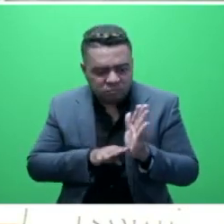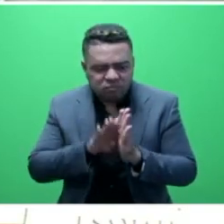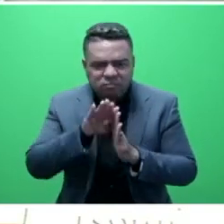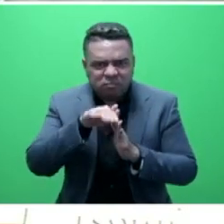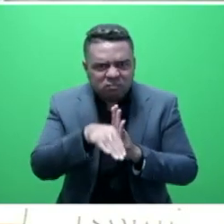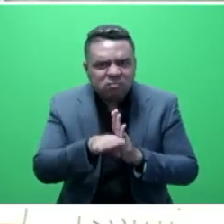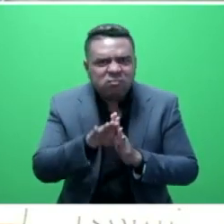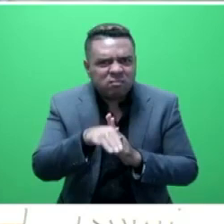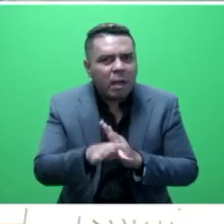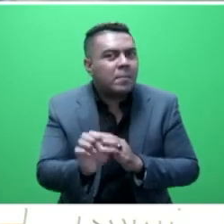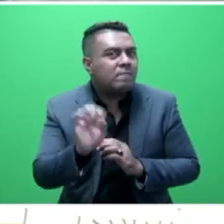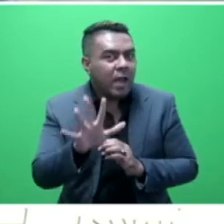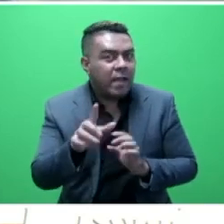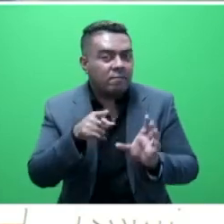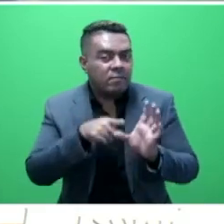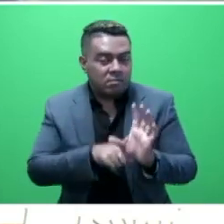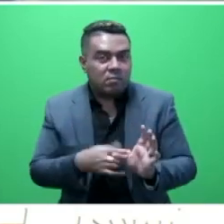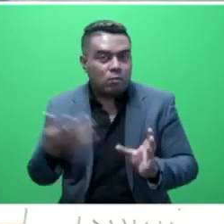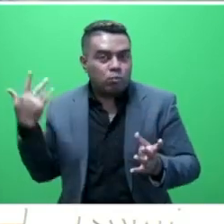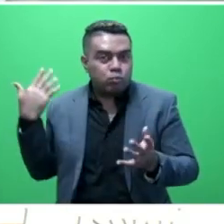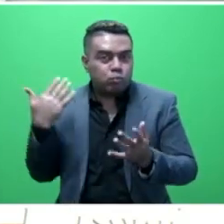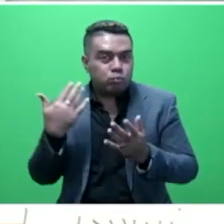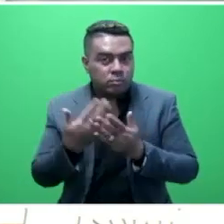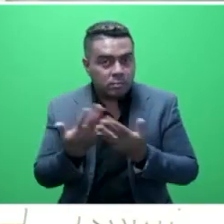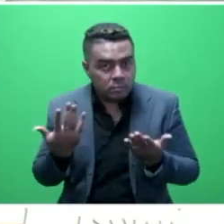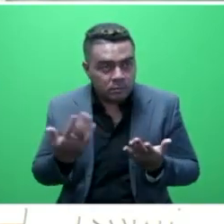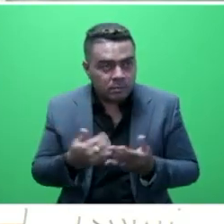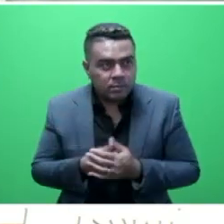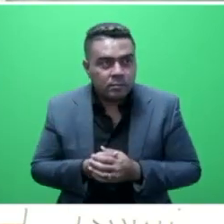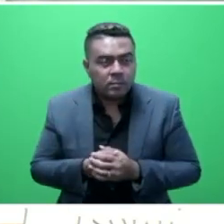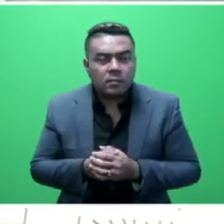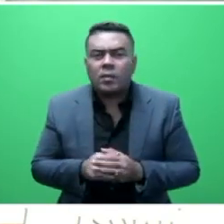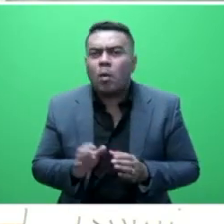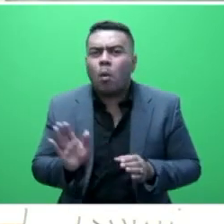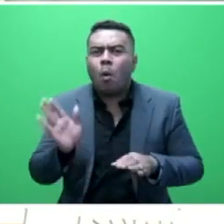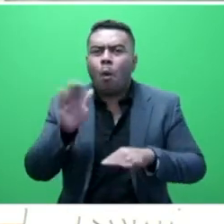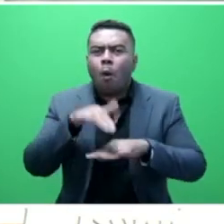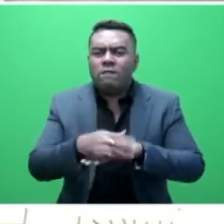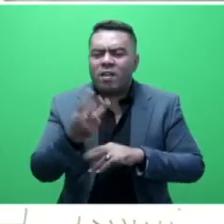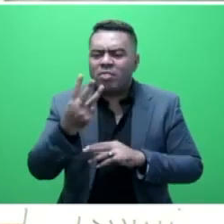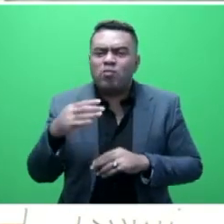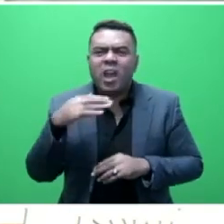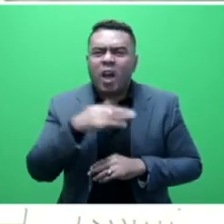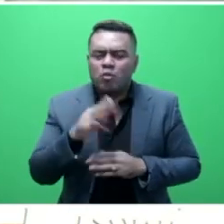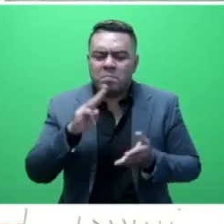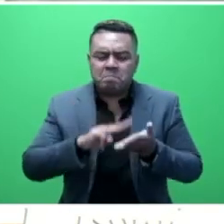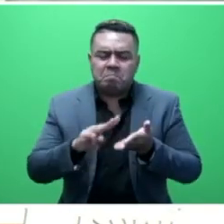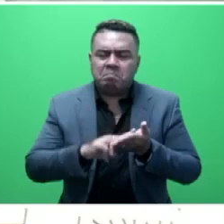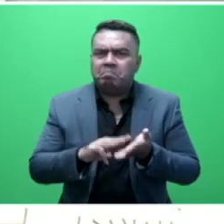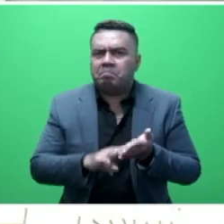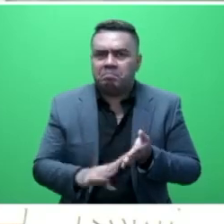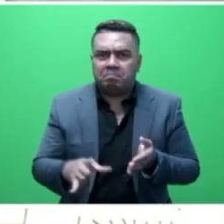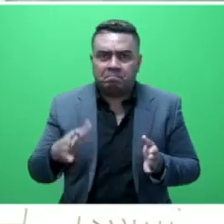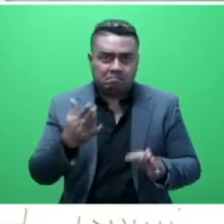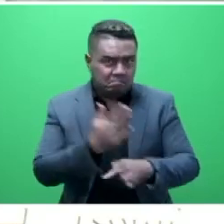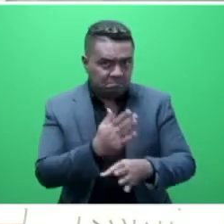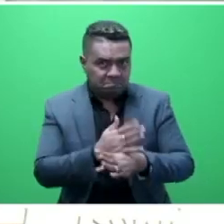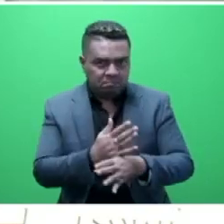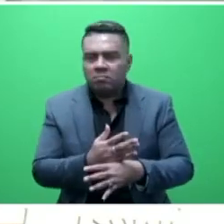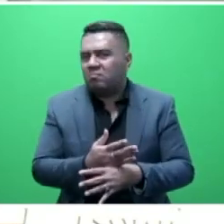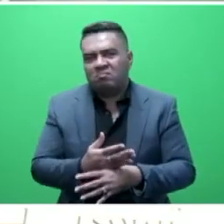up to a 5-year comeback cycle. Over 300 million jobs have been lost